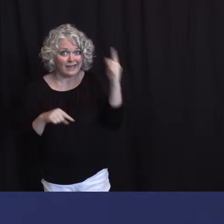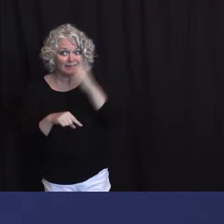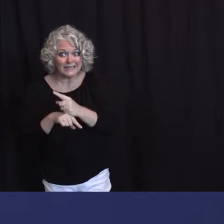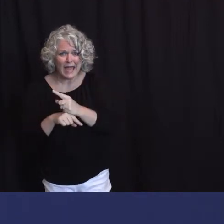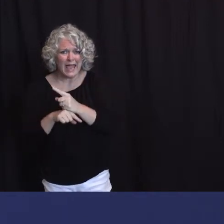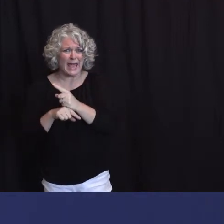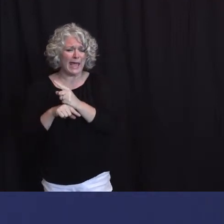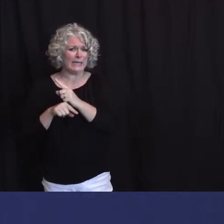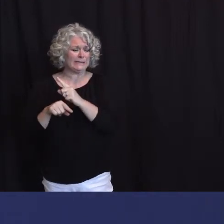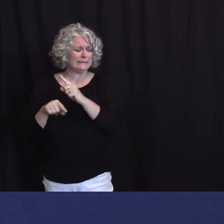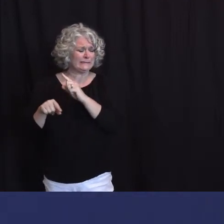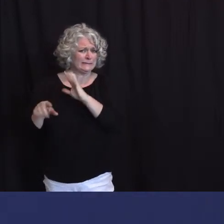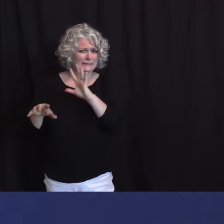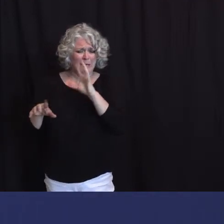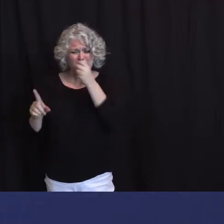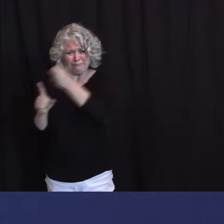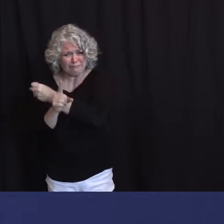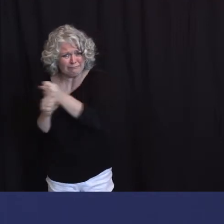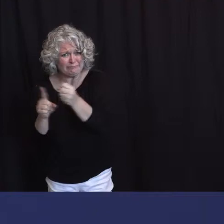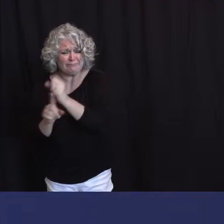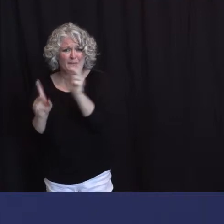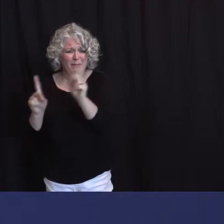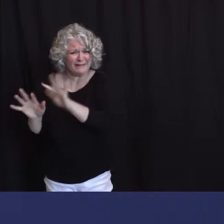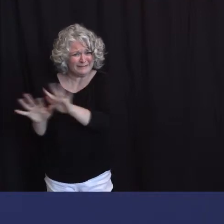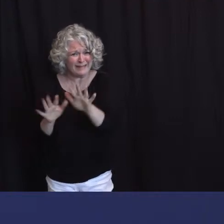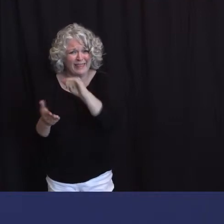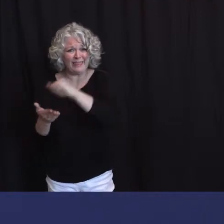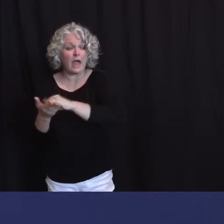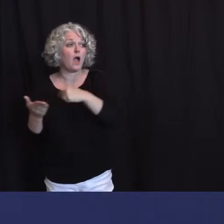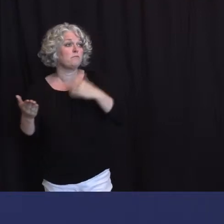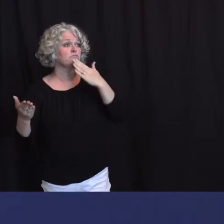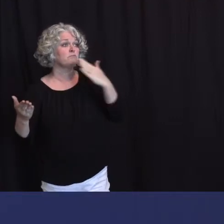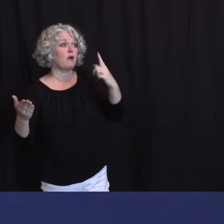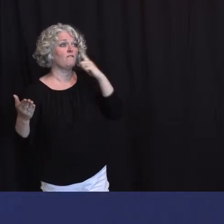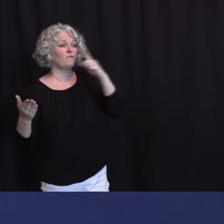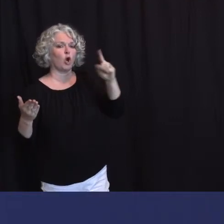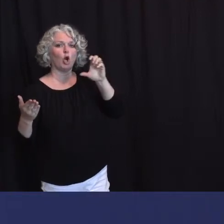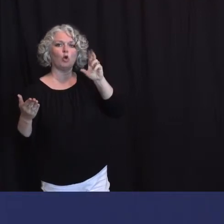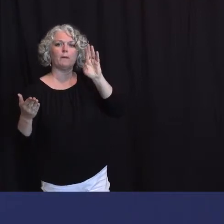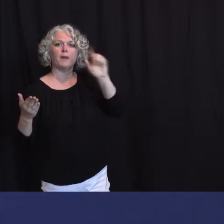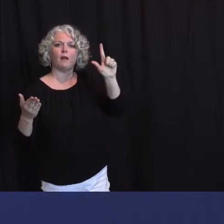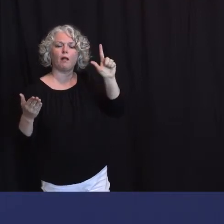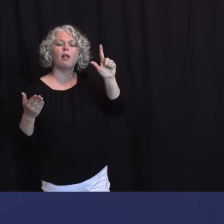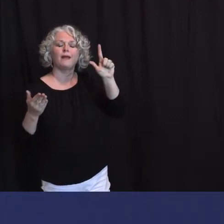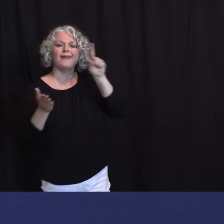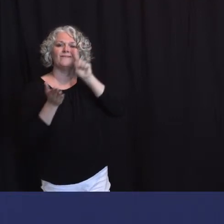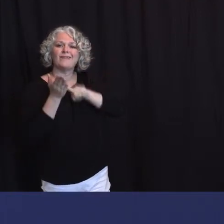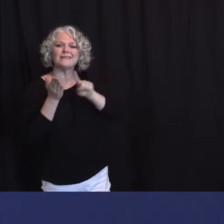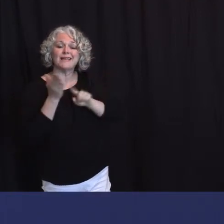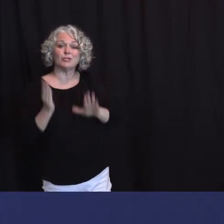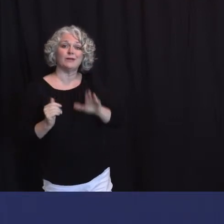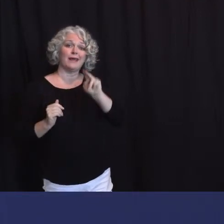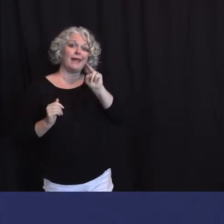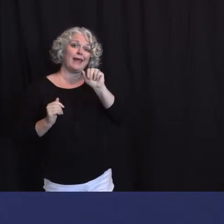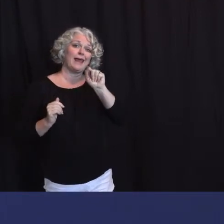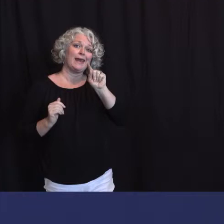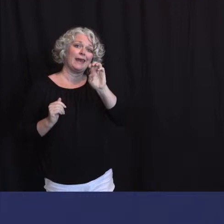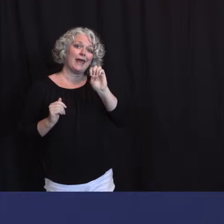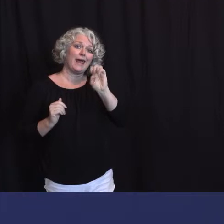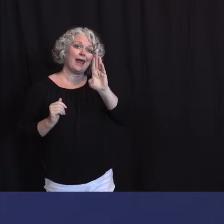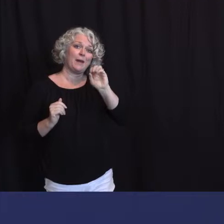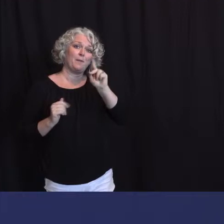had asked not only the Attorney General, and I thank him for his criminal investigation, but I asked Matt Boxer, who's one of the toughest guys I know, to